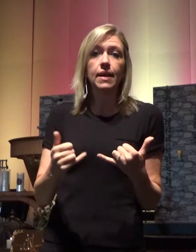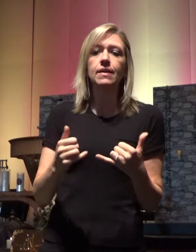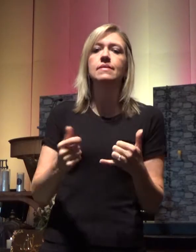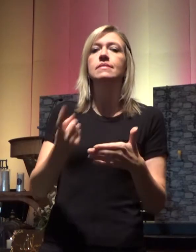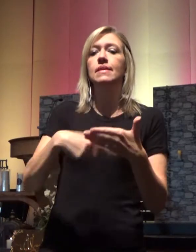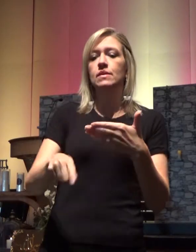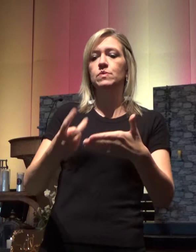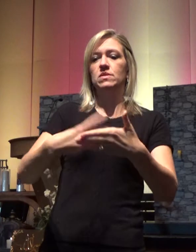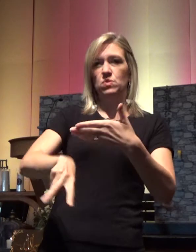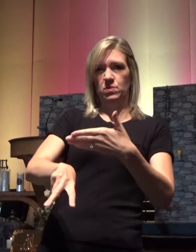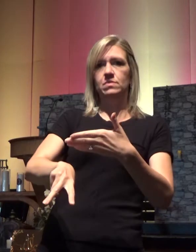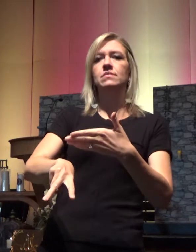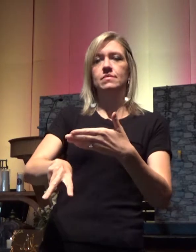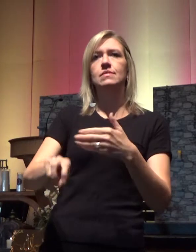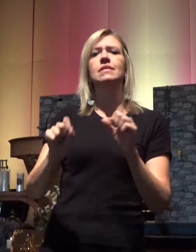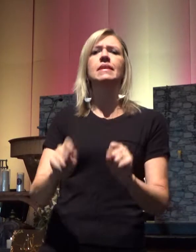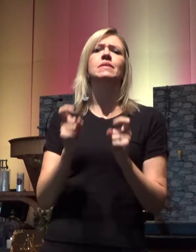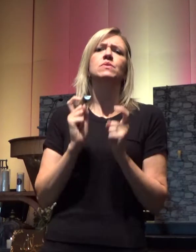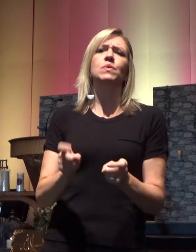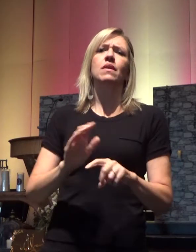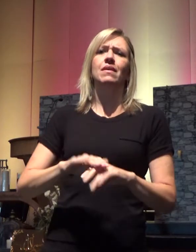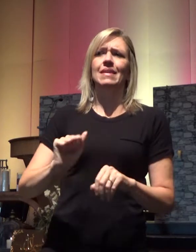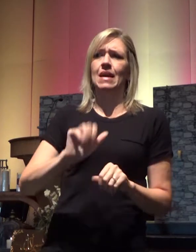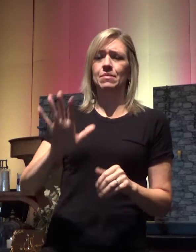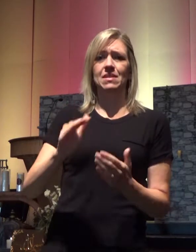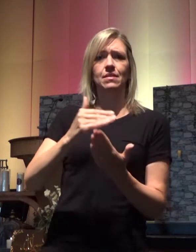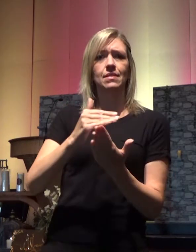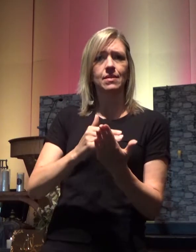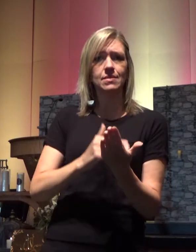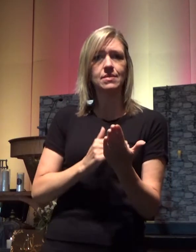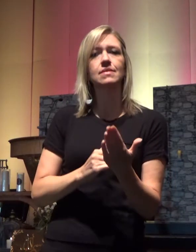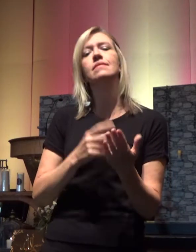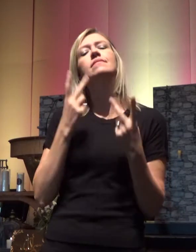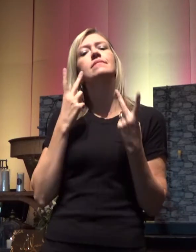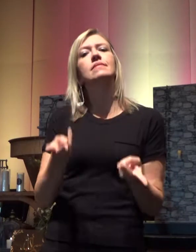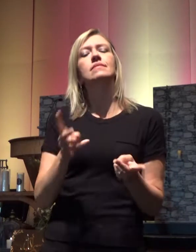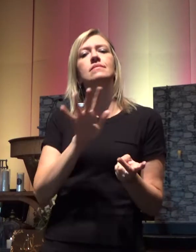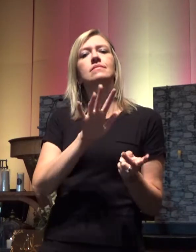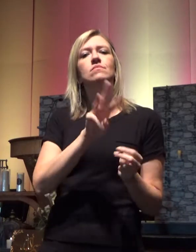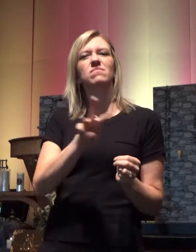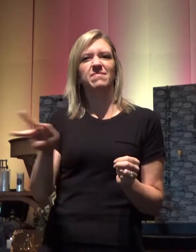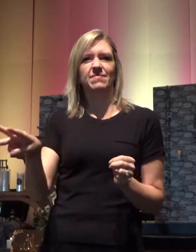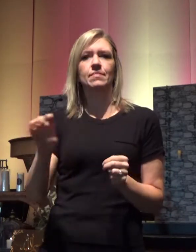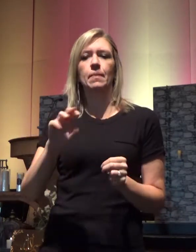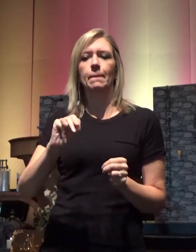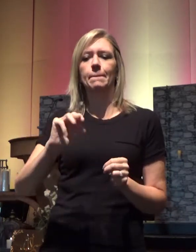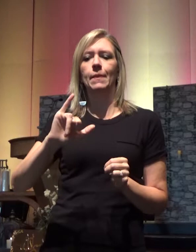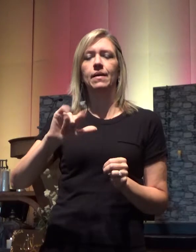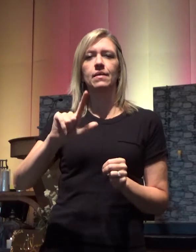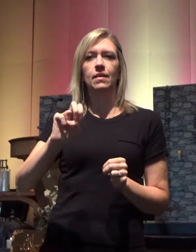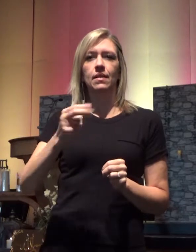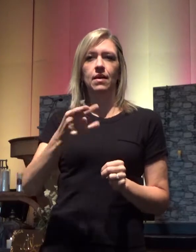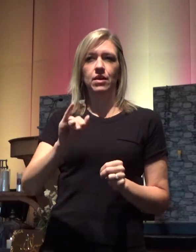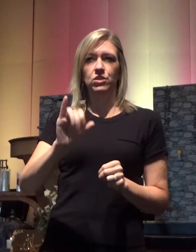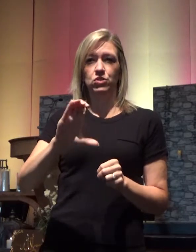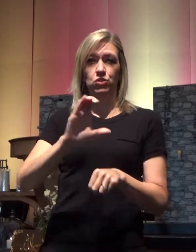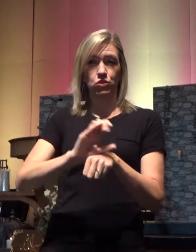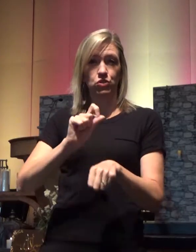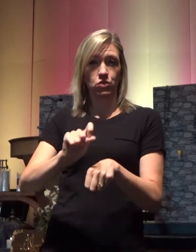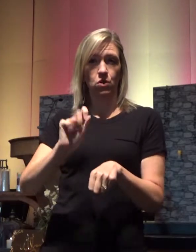Sundays. You can also donate through our Amazon wish list. Visit our events page at milehighchurch.org for event